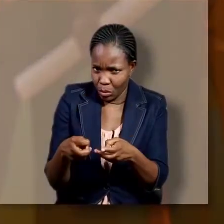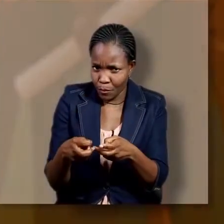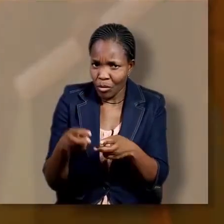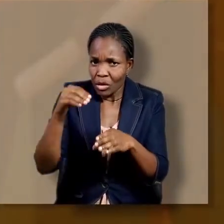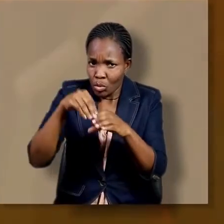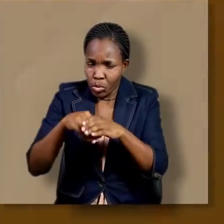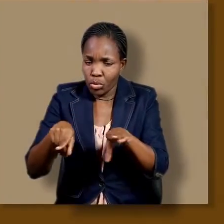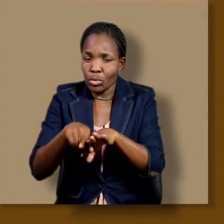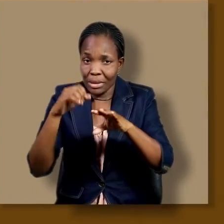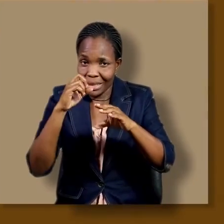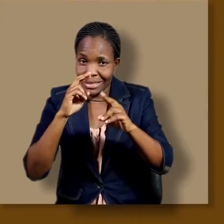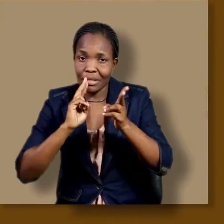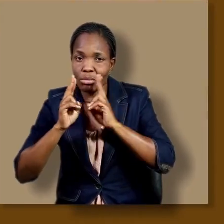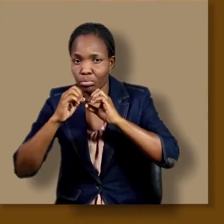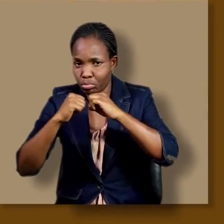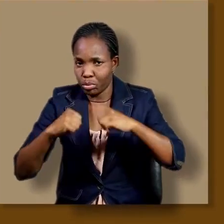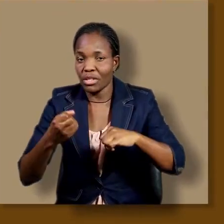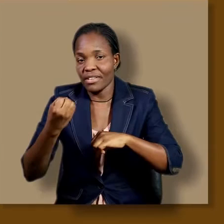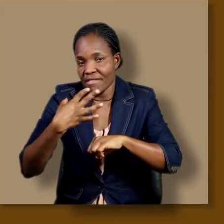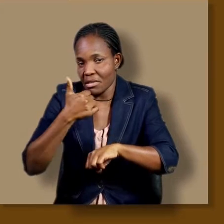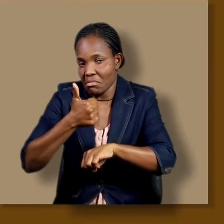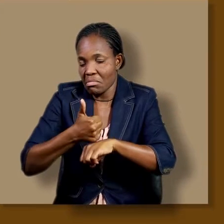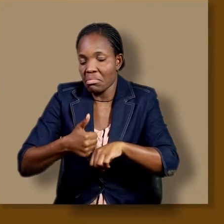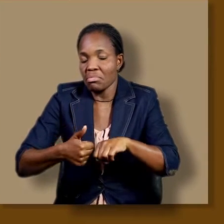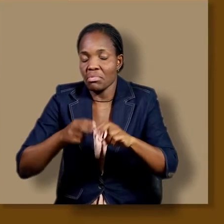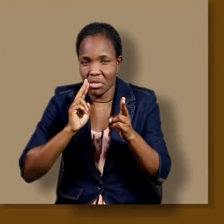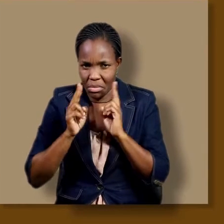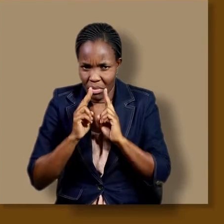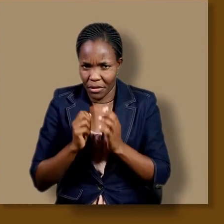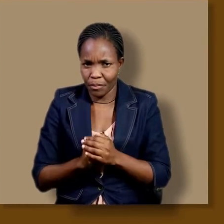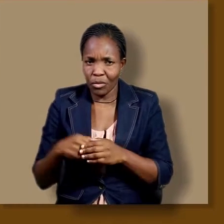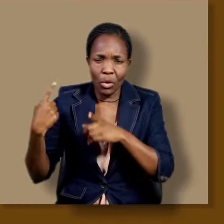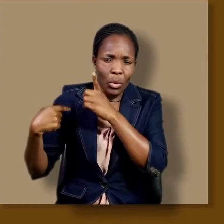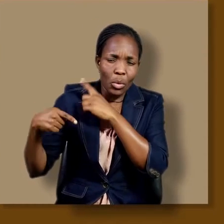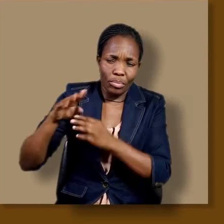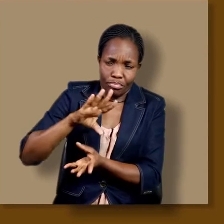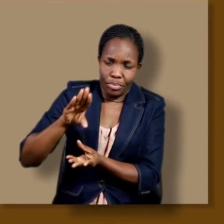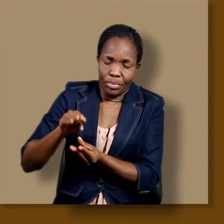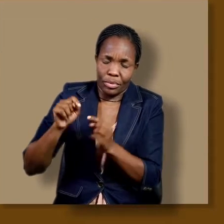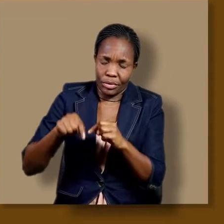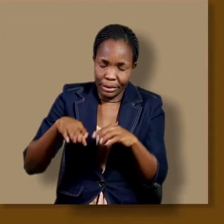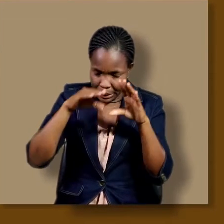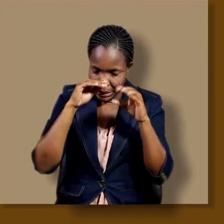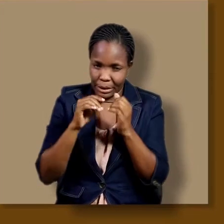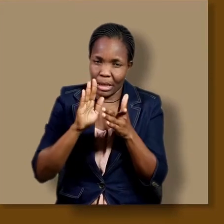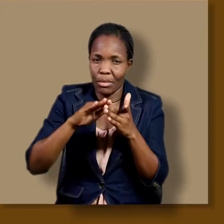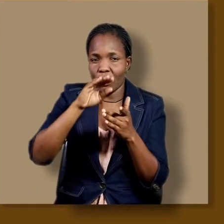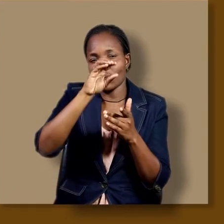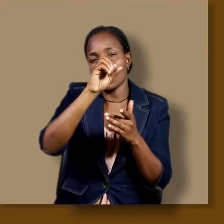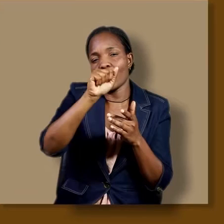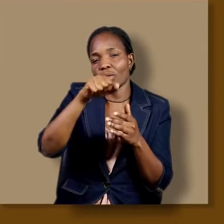decision-making process when we are given opportunities to do so. Let's briefly summarize today's lesson on the